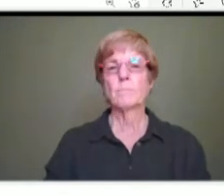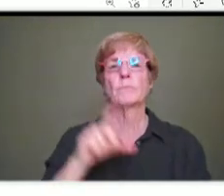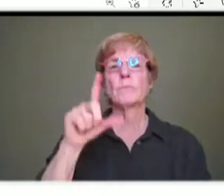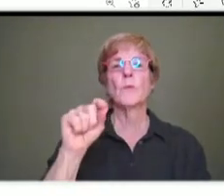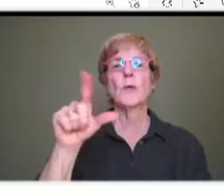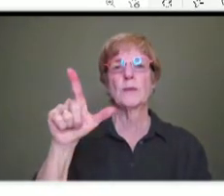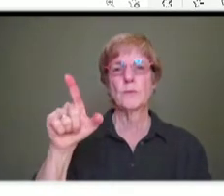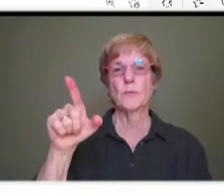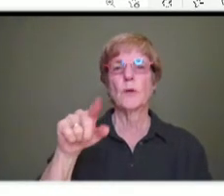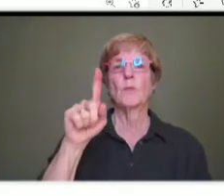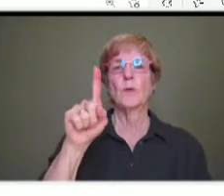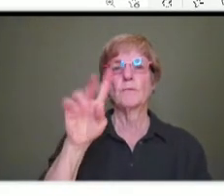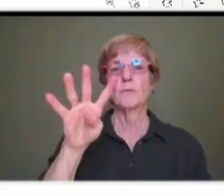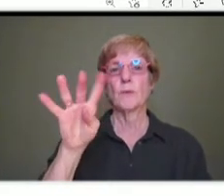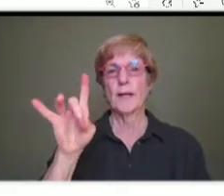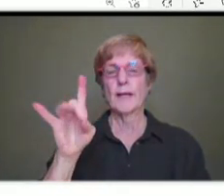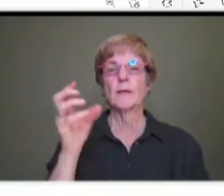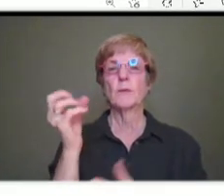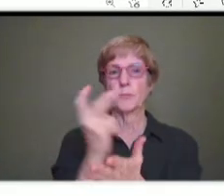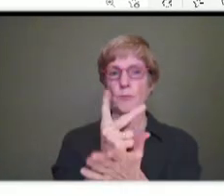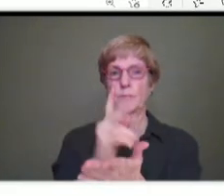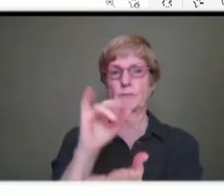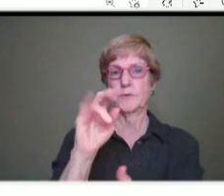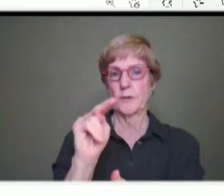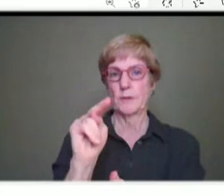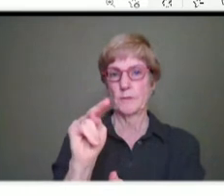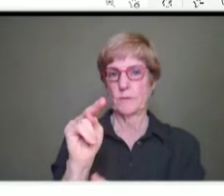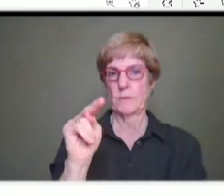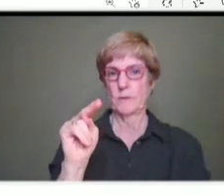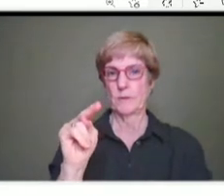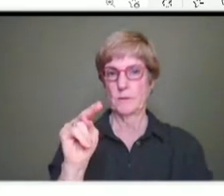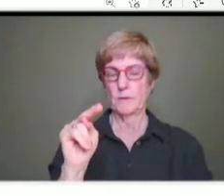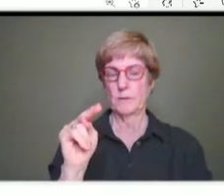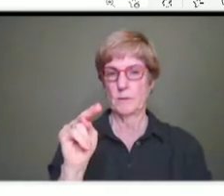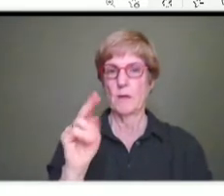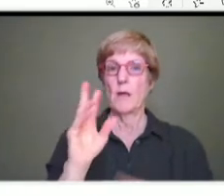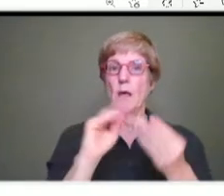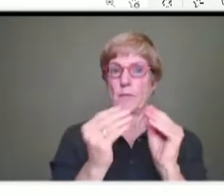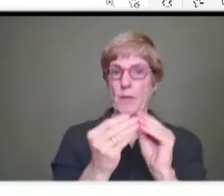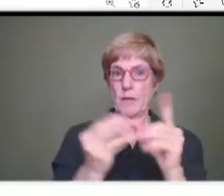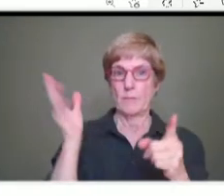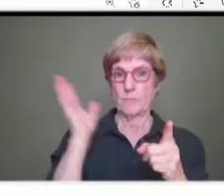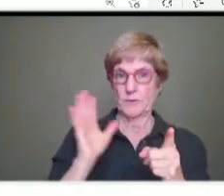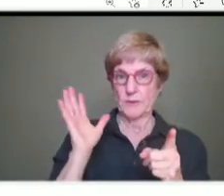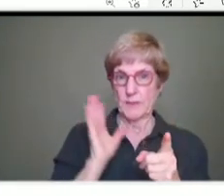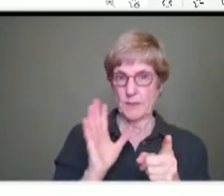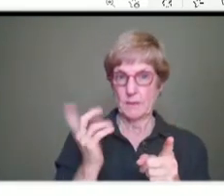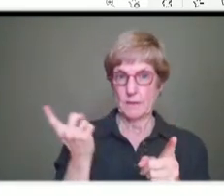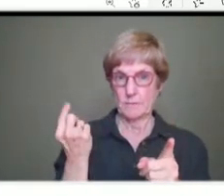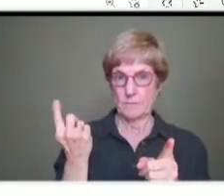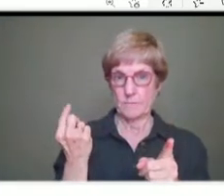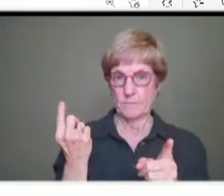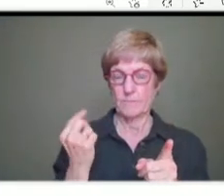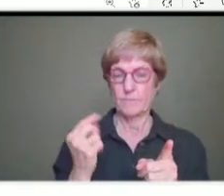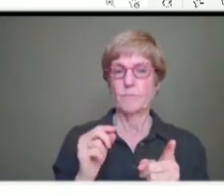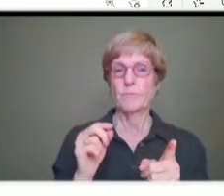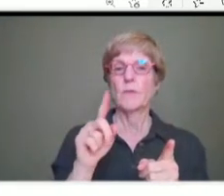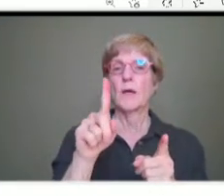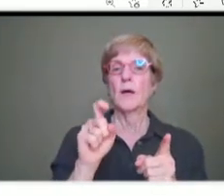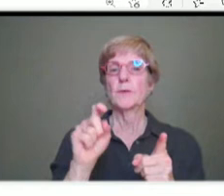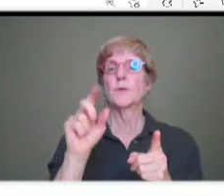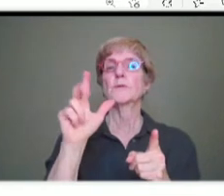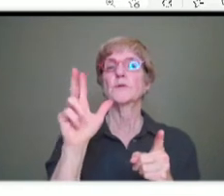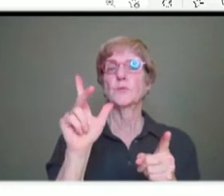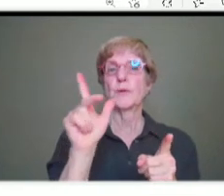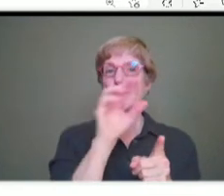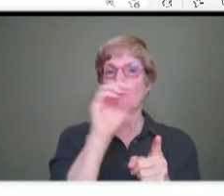148 approved in January the numbers then were um to 123